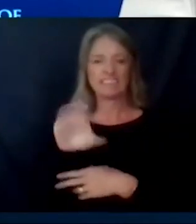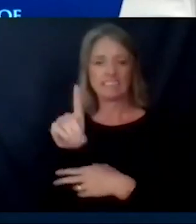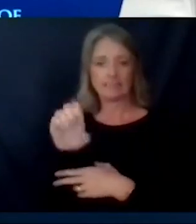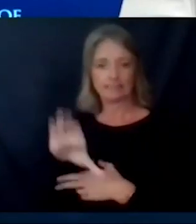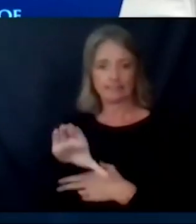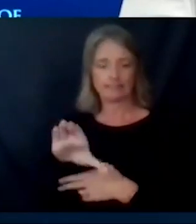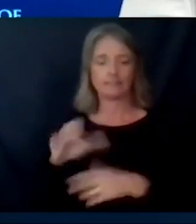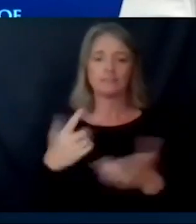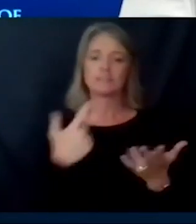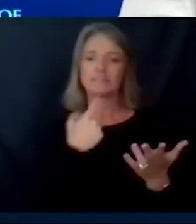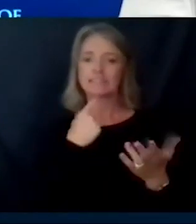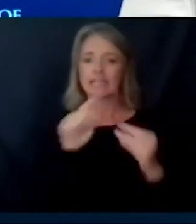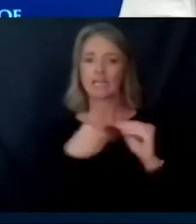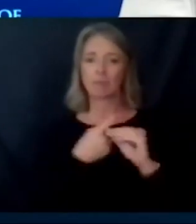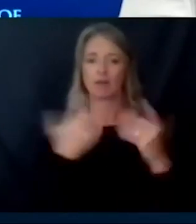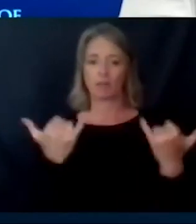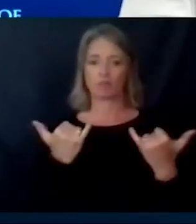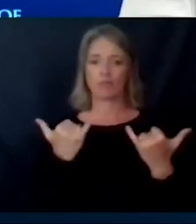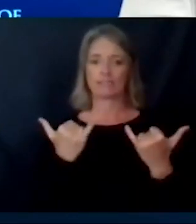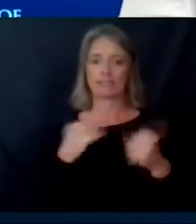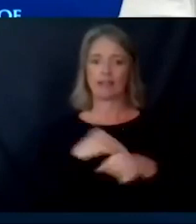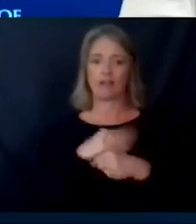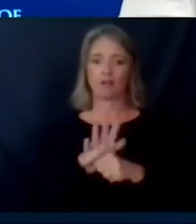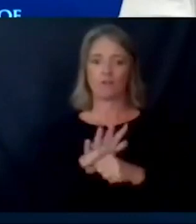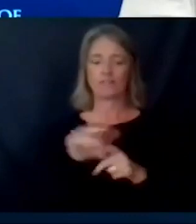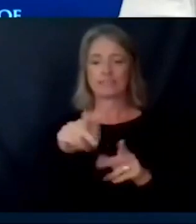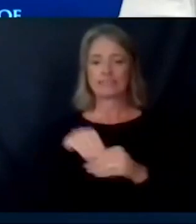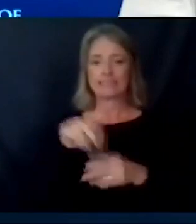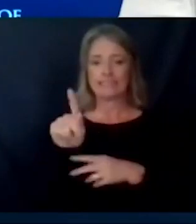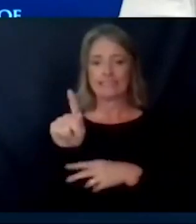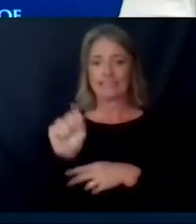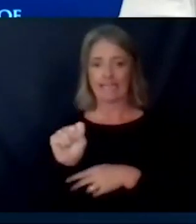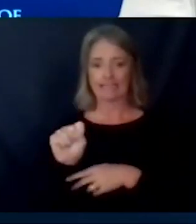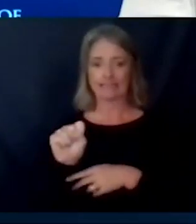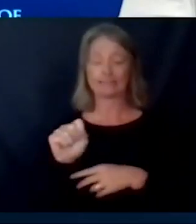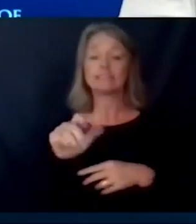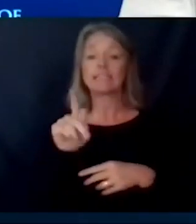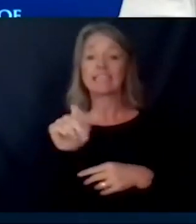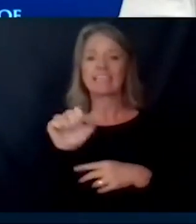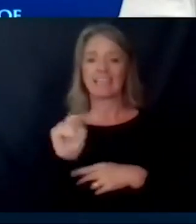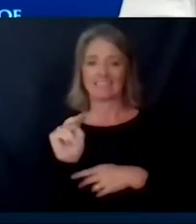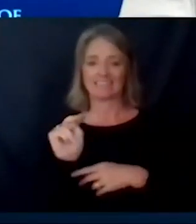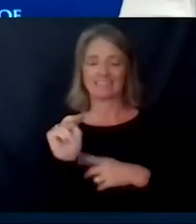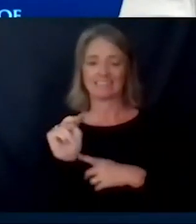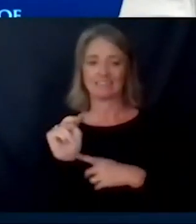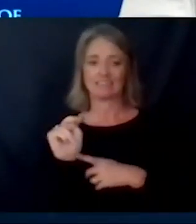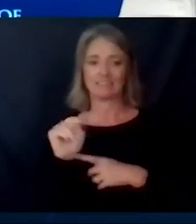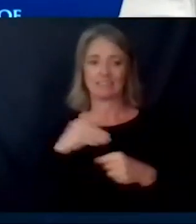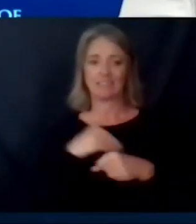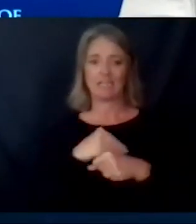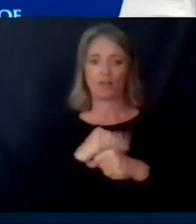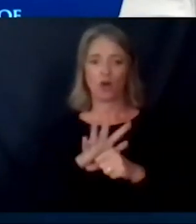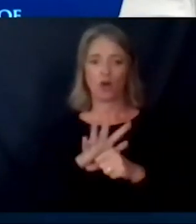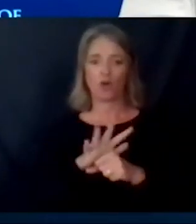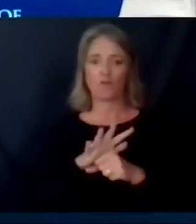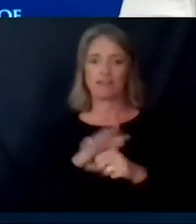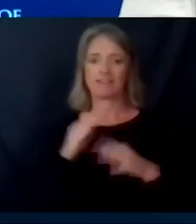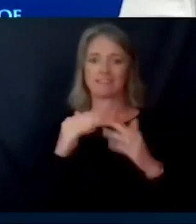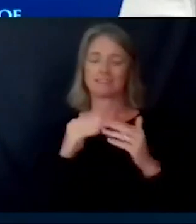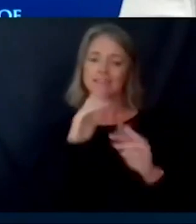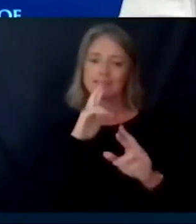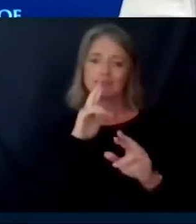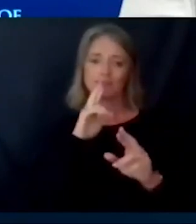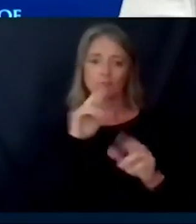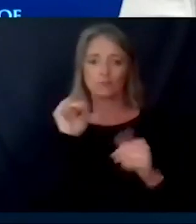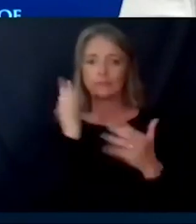about the presence of COVID in Kansas? And are COVID deaths likely underreported, especially those from the